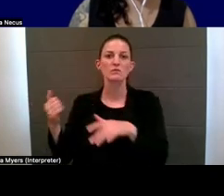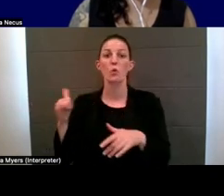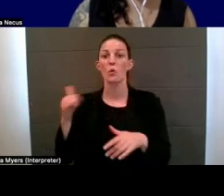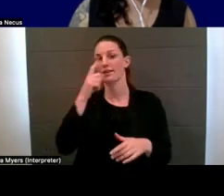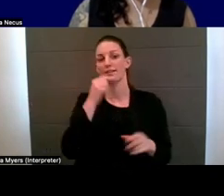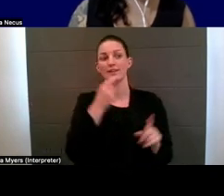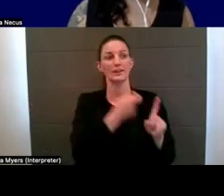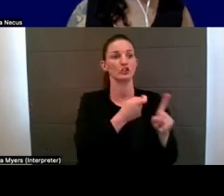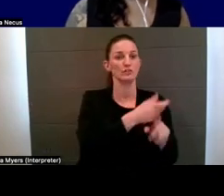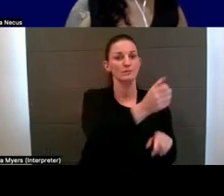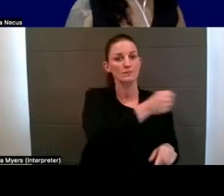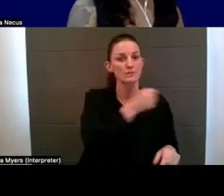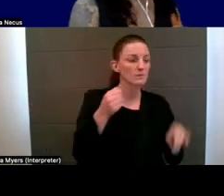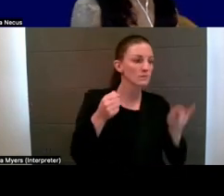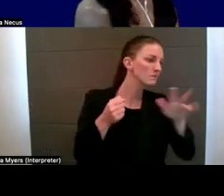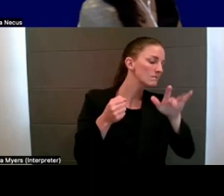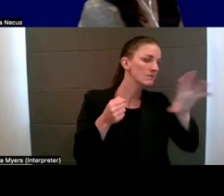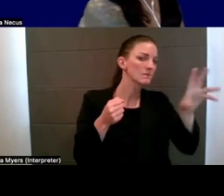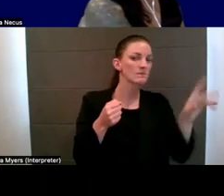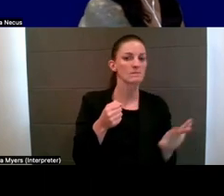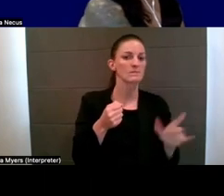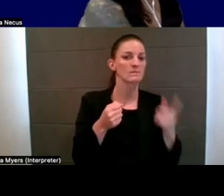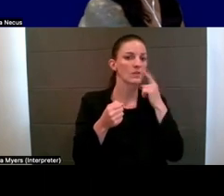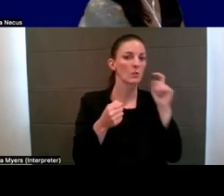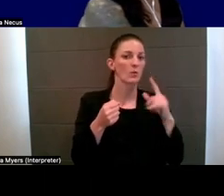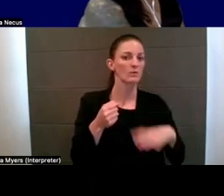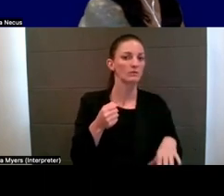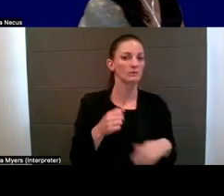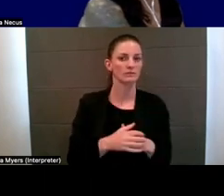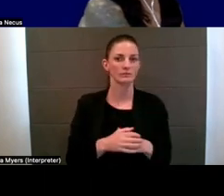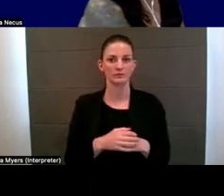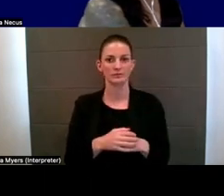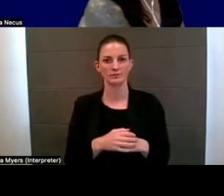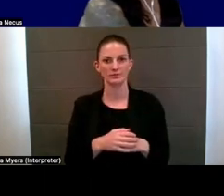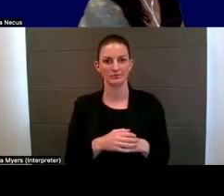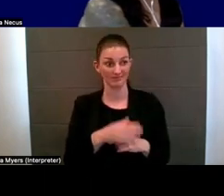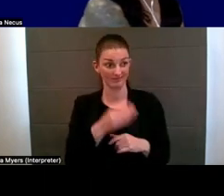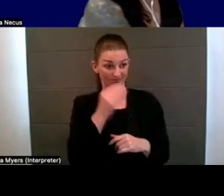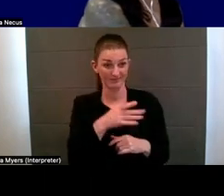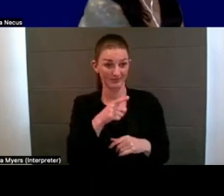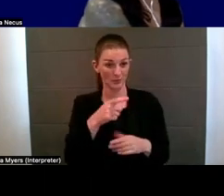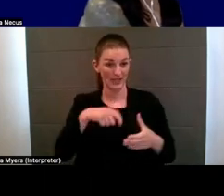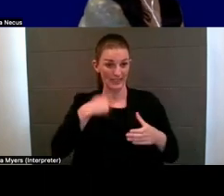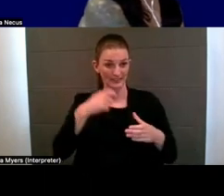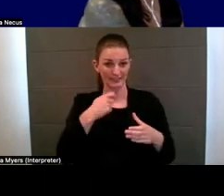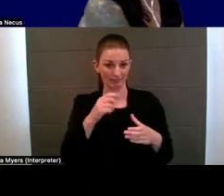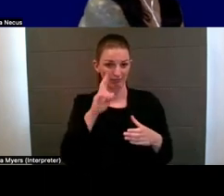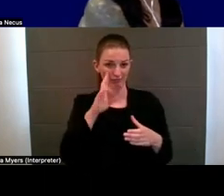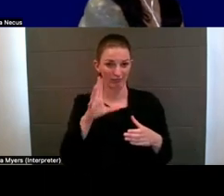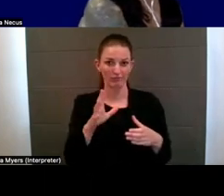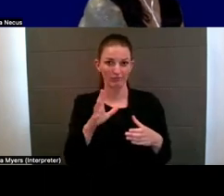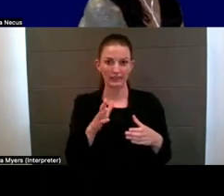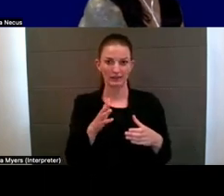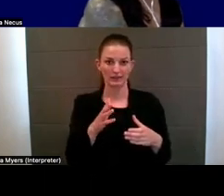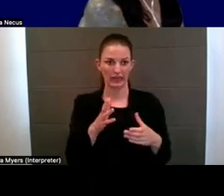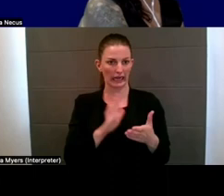eat. Mm-hmm. You're doing so well with that yogurt, by the way. You're so neat and tidy. It's awesome.